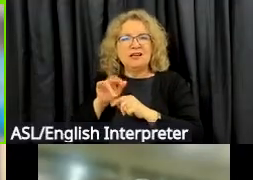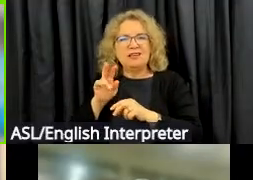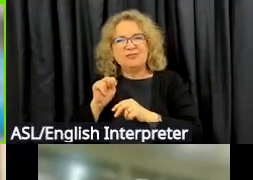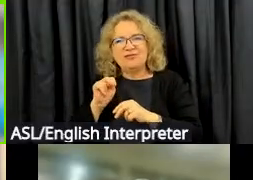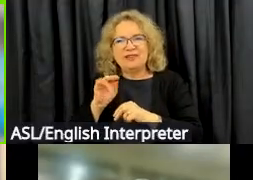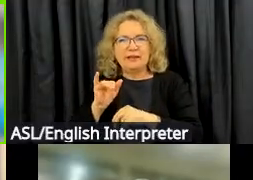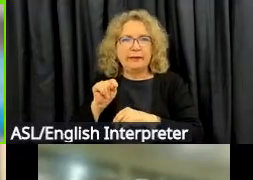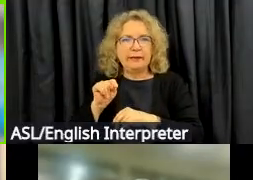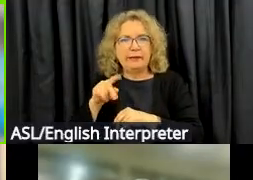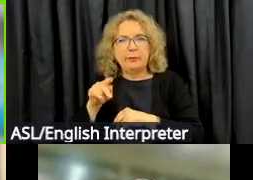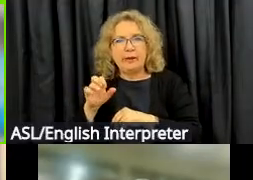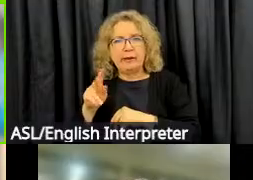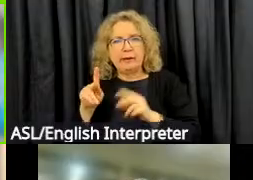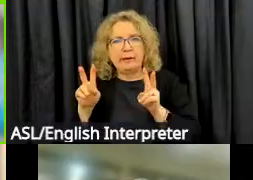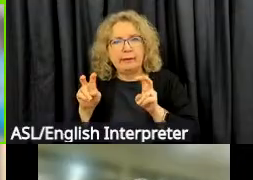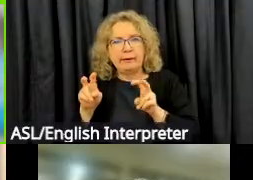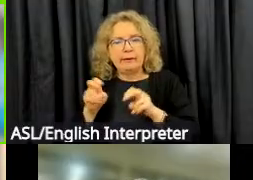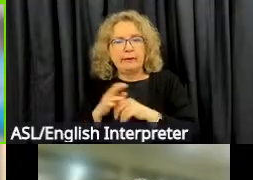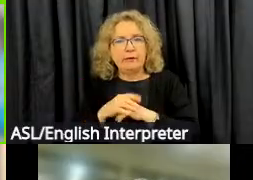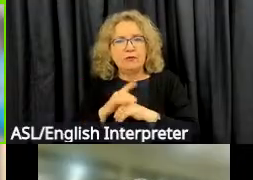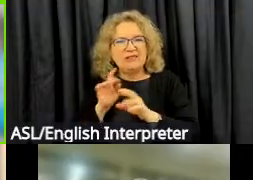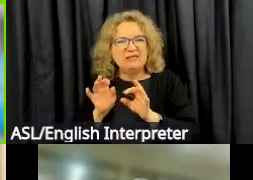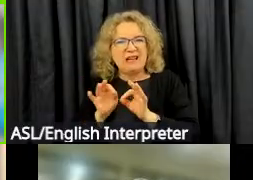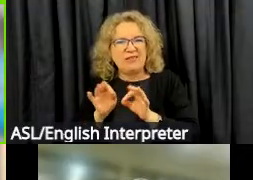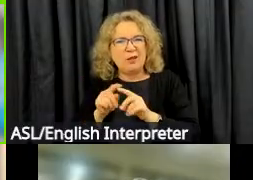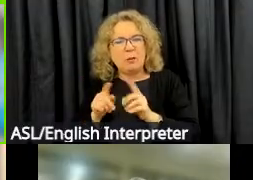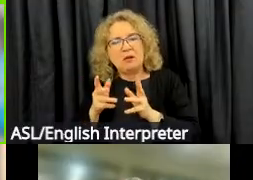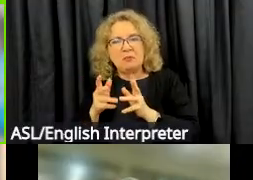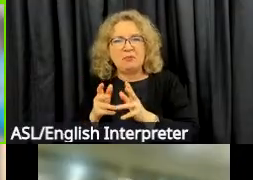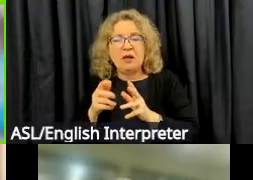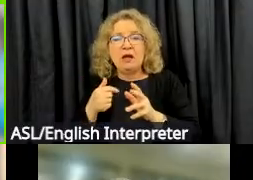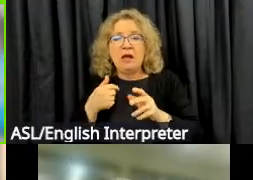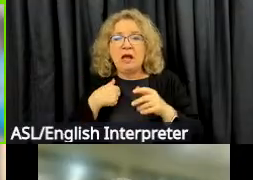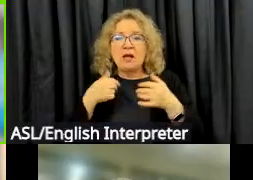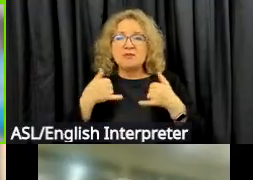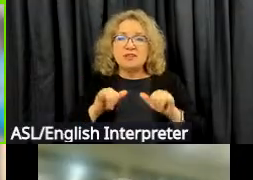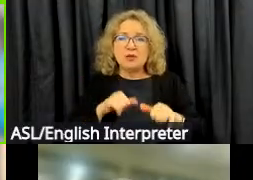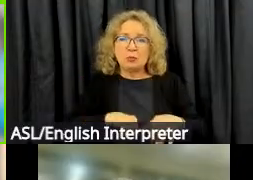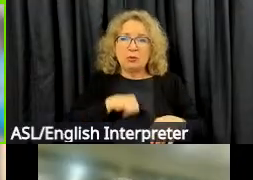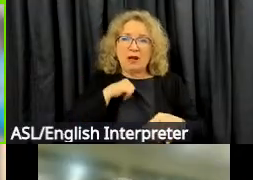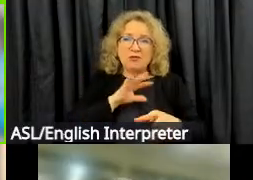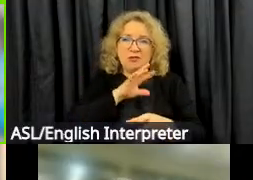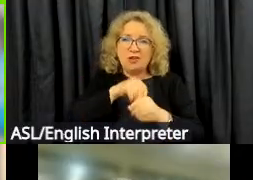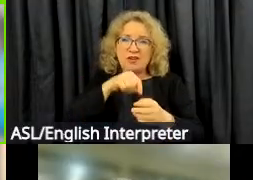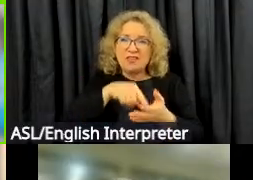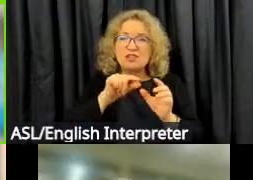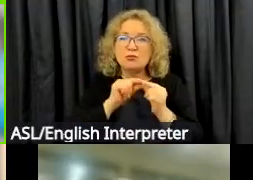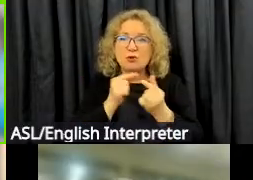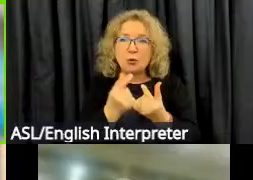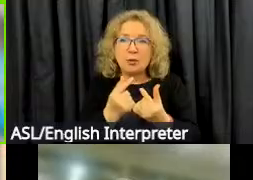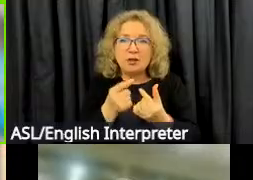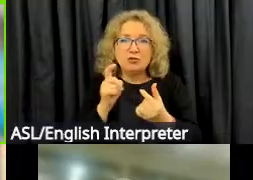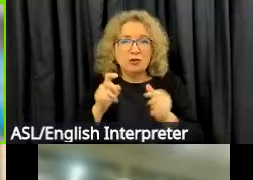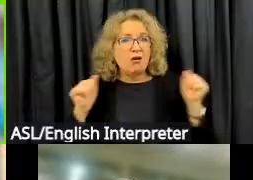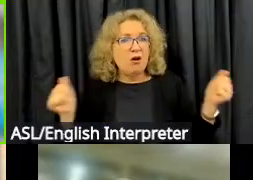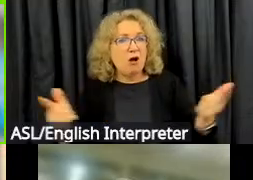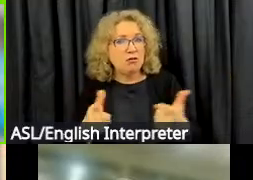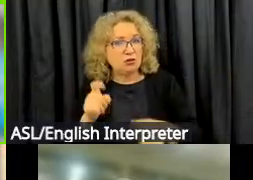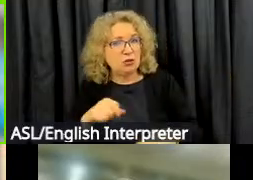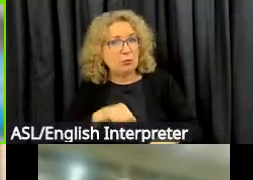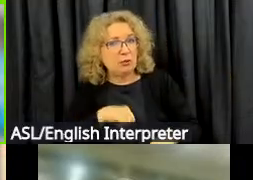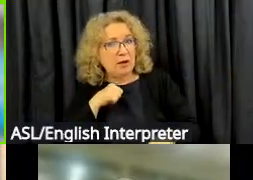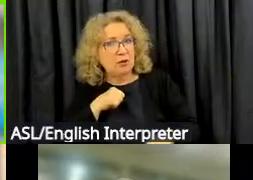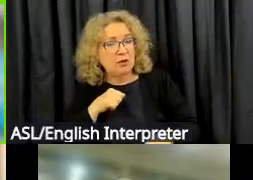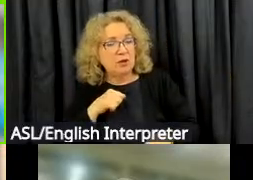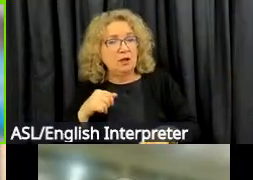of this group, as all of us should be. We're solving some real problems, and these are not easy